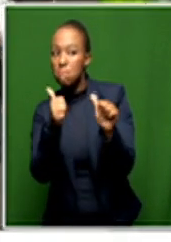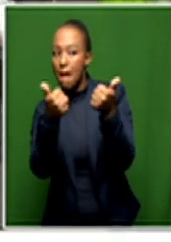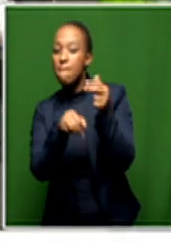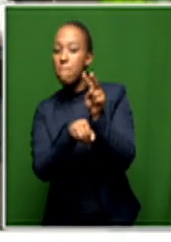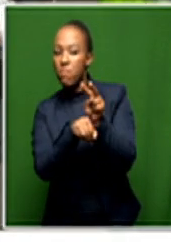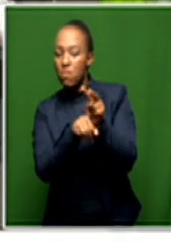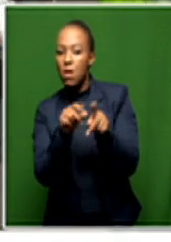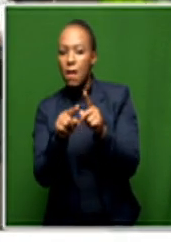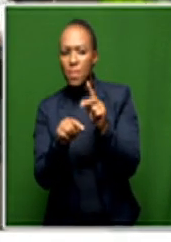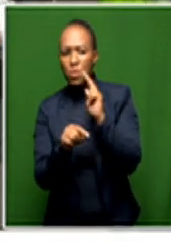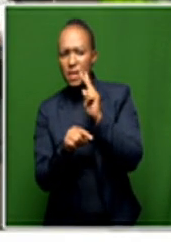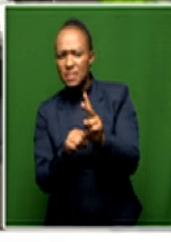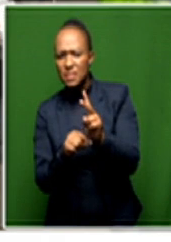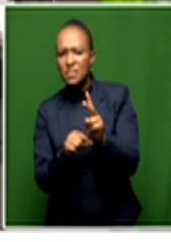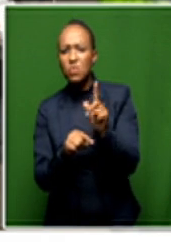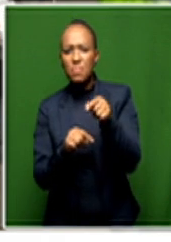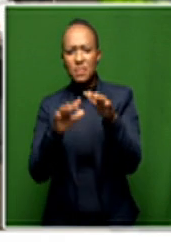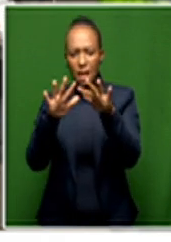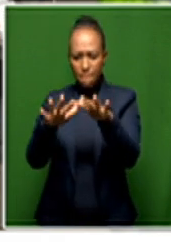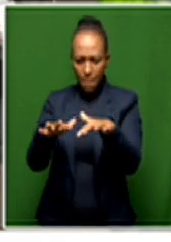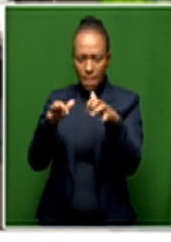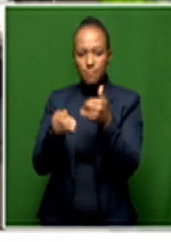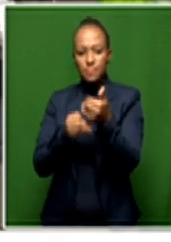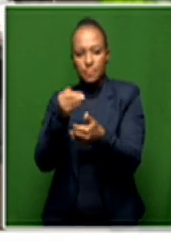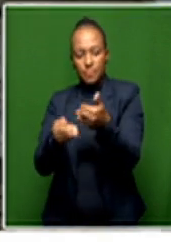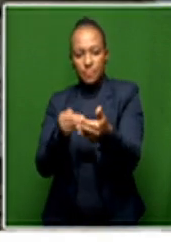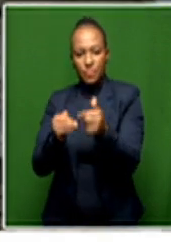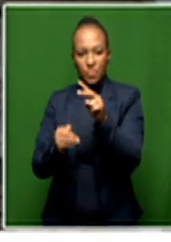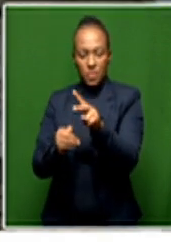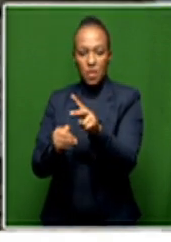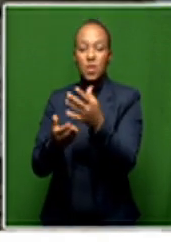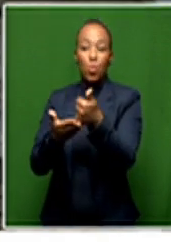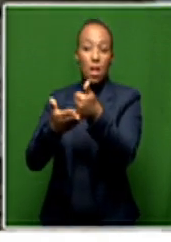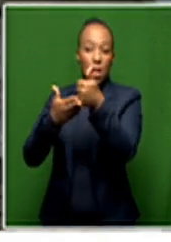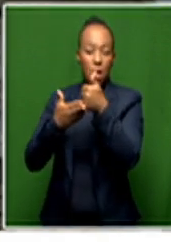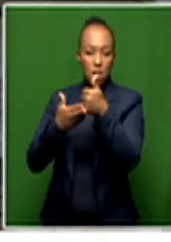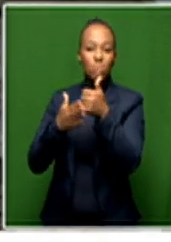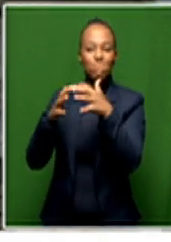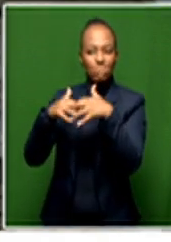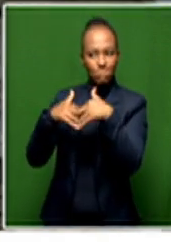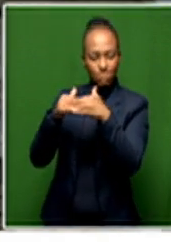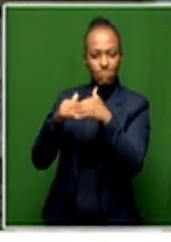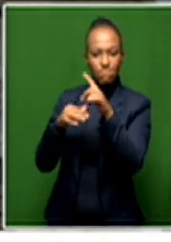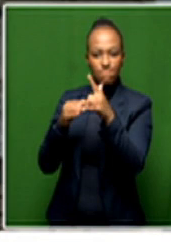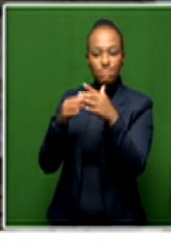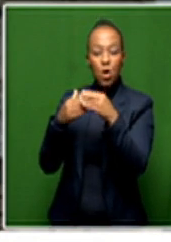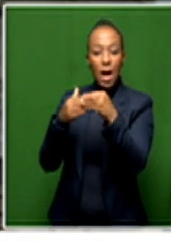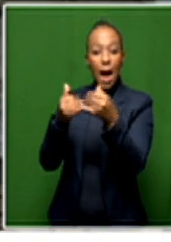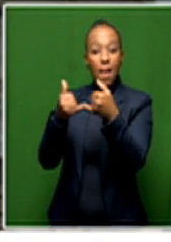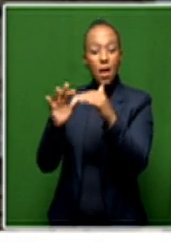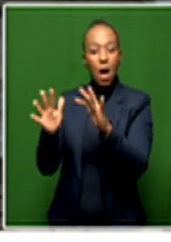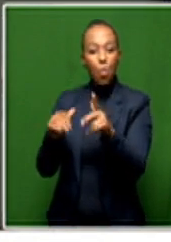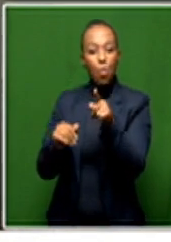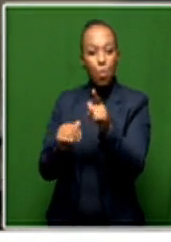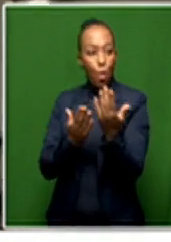we need to trigger a parliamentary process which will set the parameters and guidelines of the